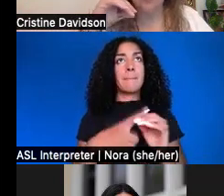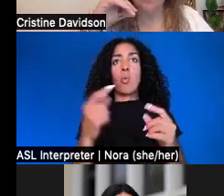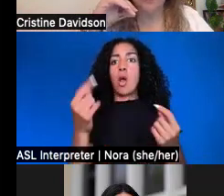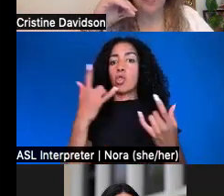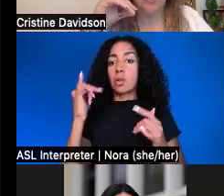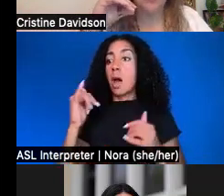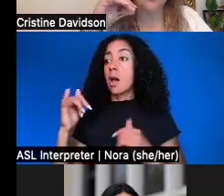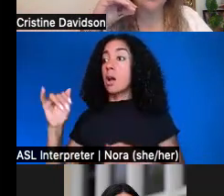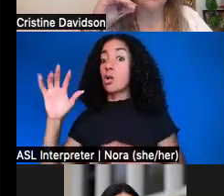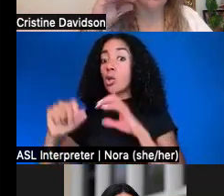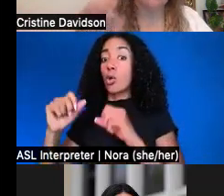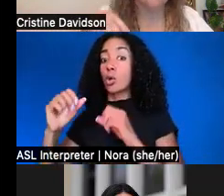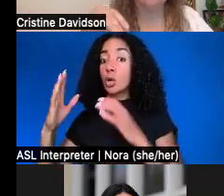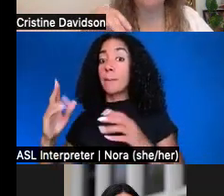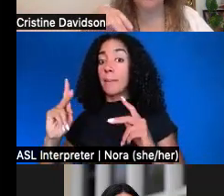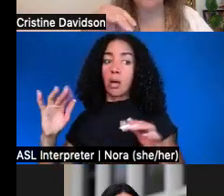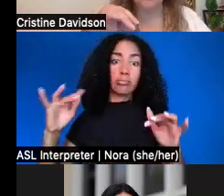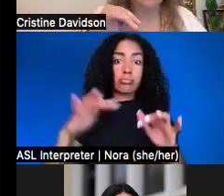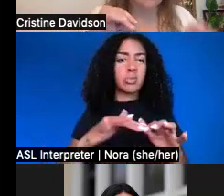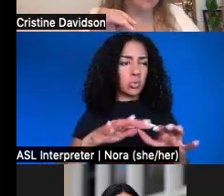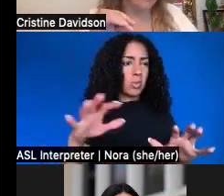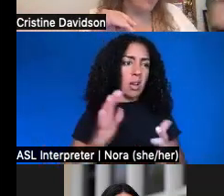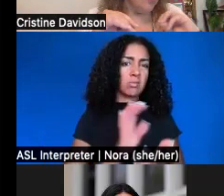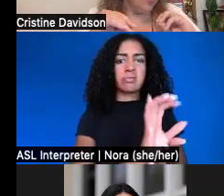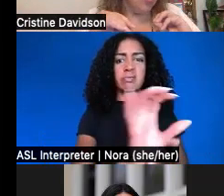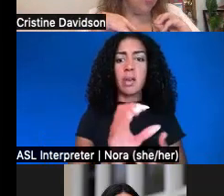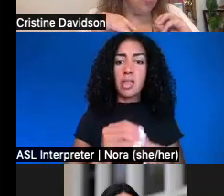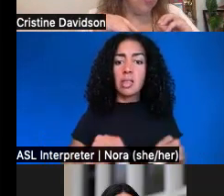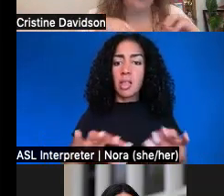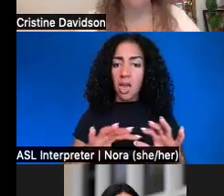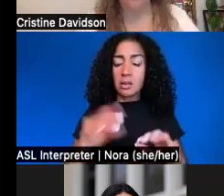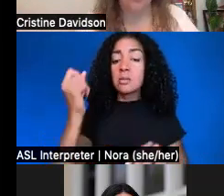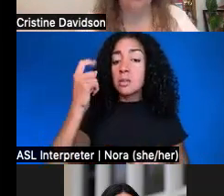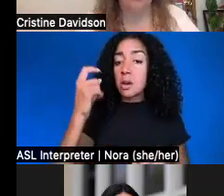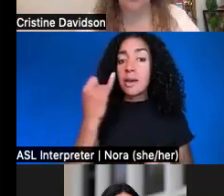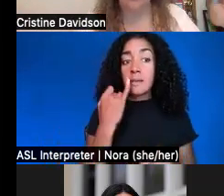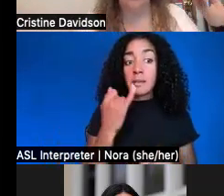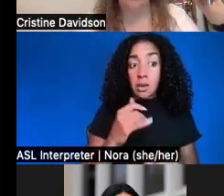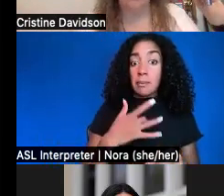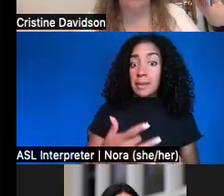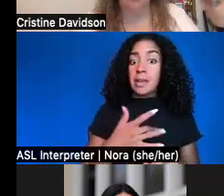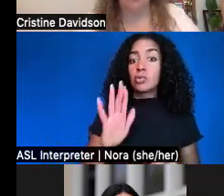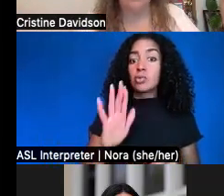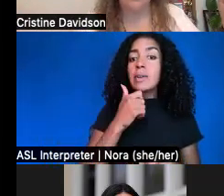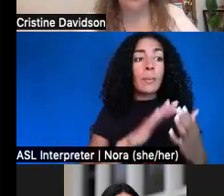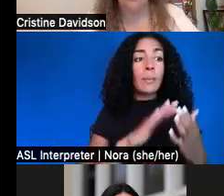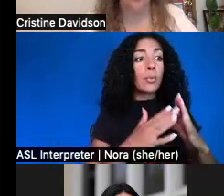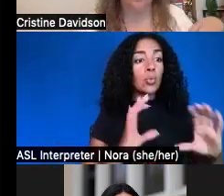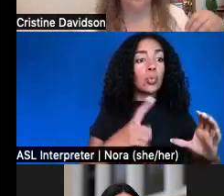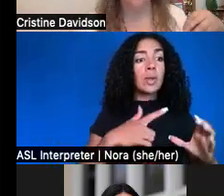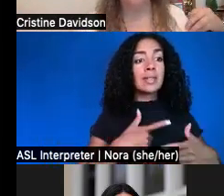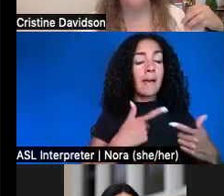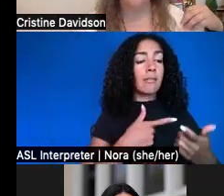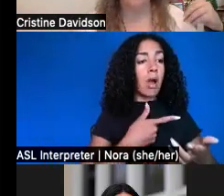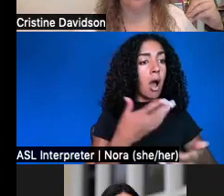are a sustenance, when you live through sustenance, you go out and you harvest a deer and you